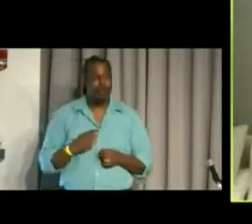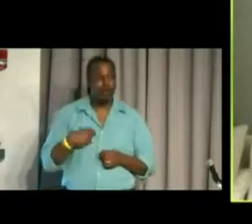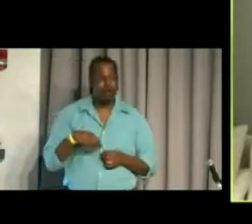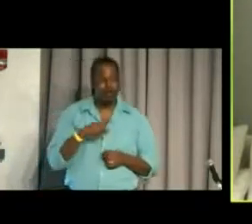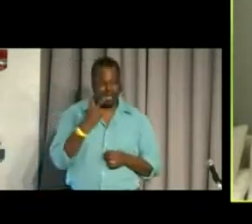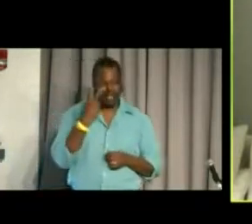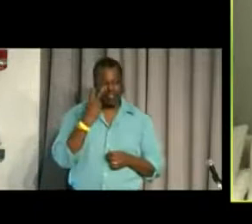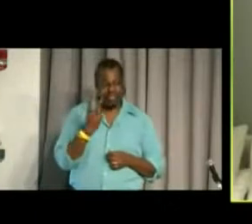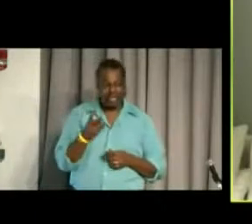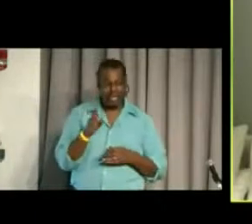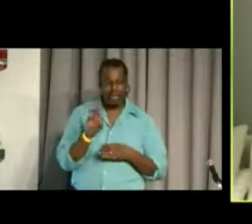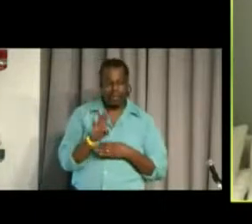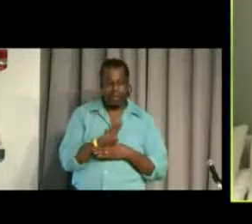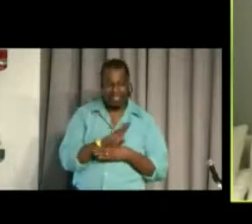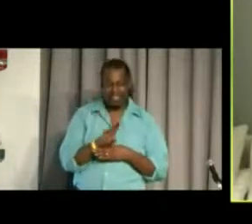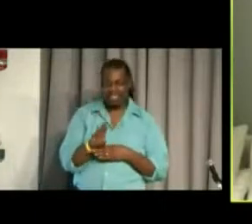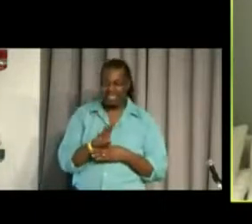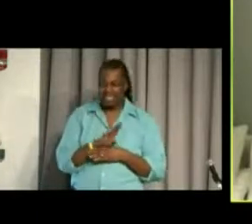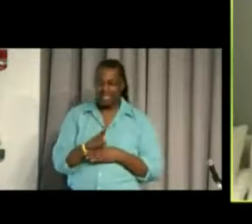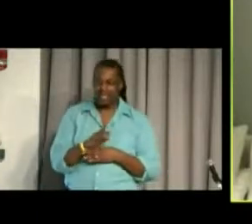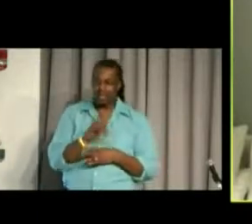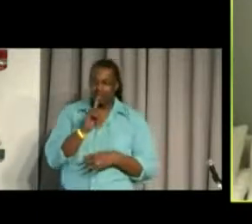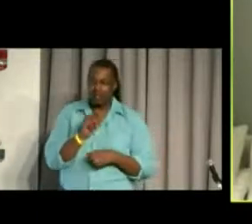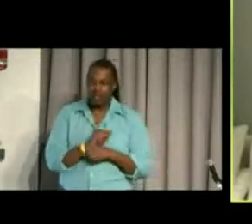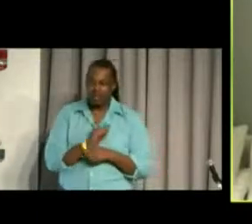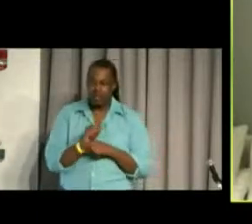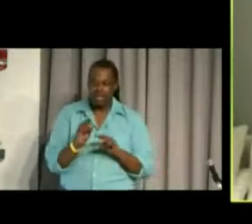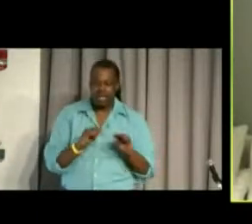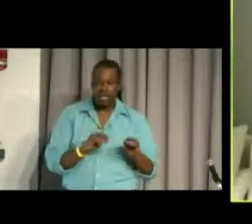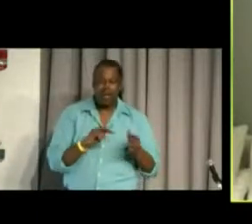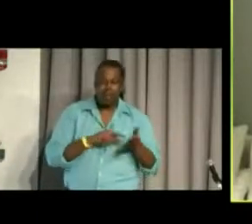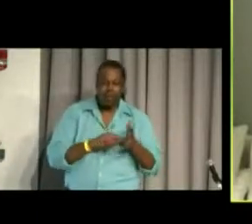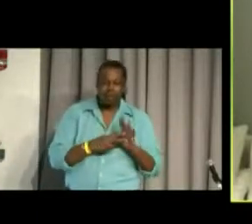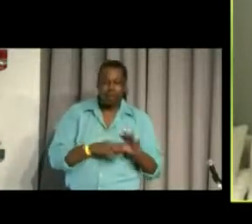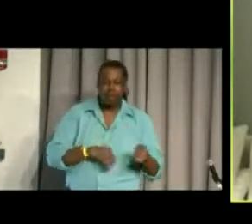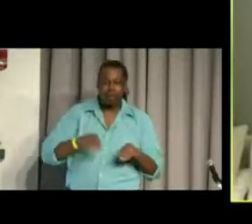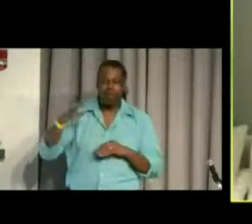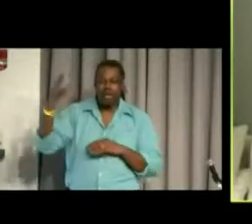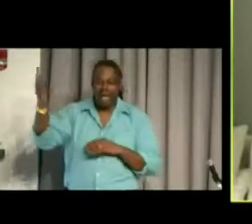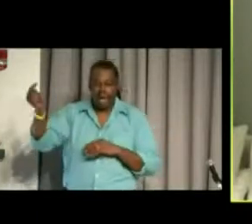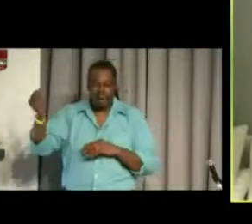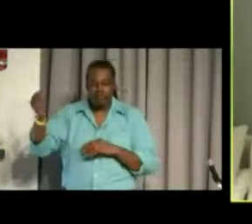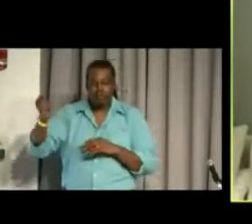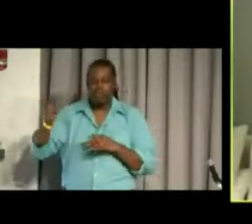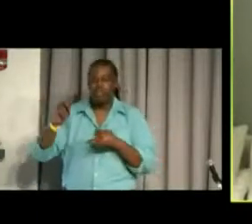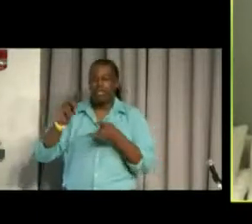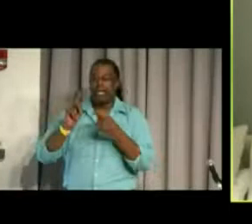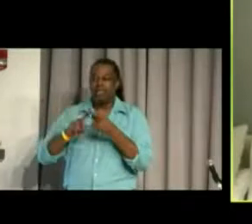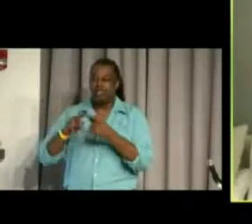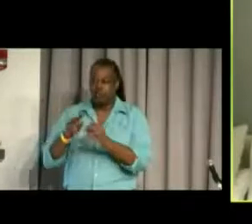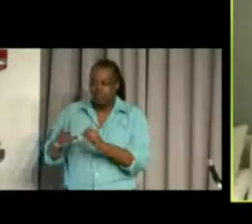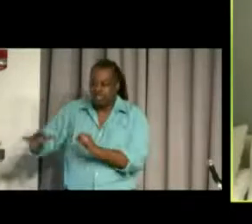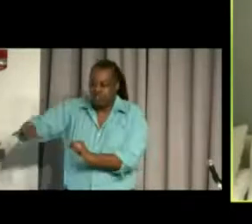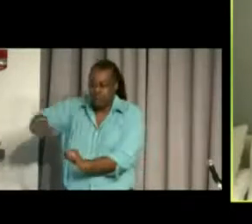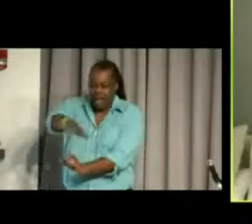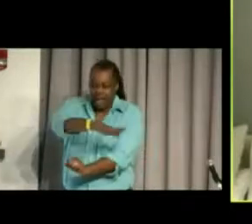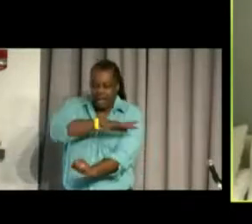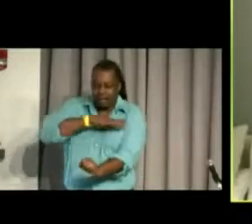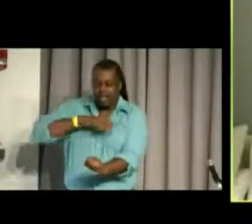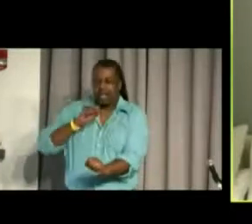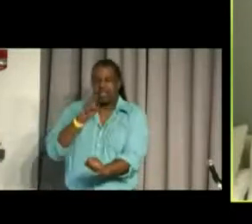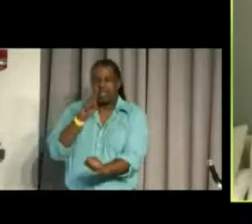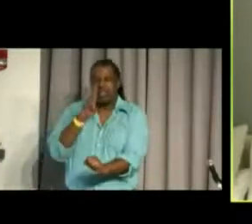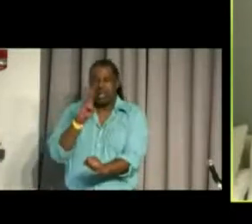literally businesses moved out of Jackson purposefully and placed into the surrounding predominantly white